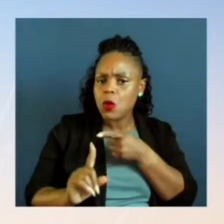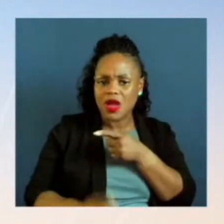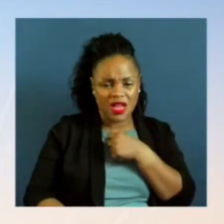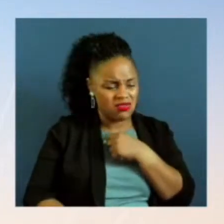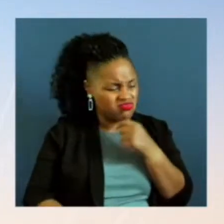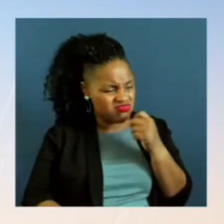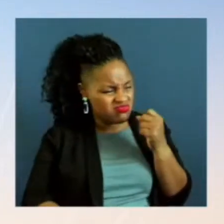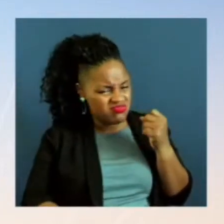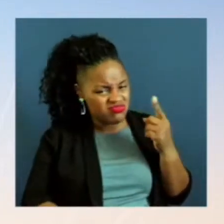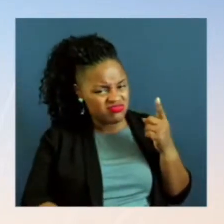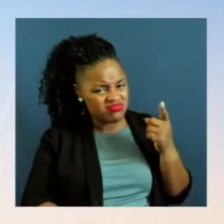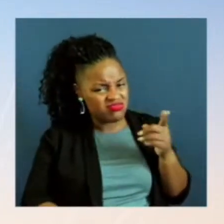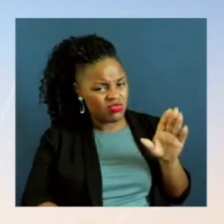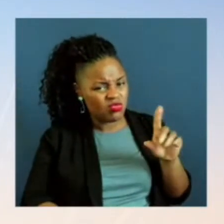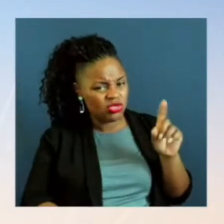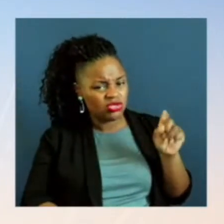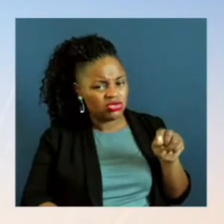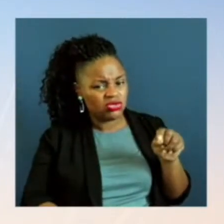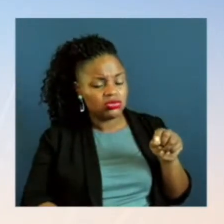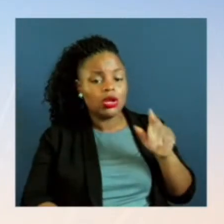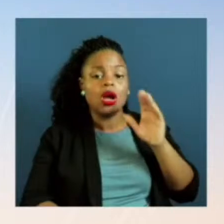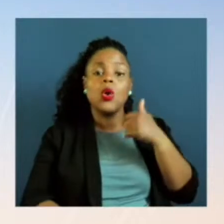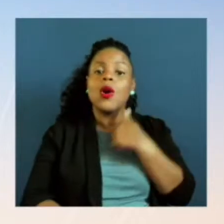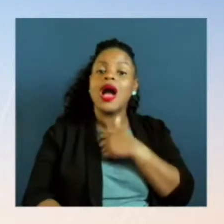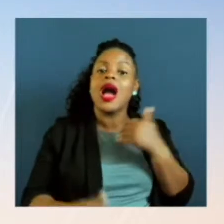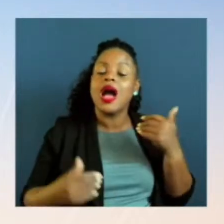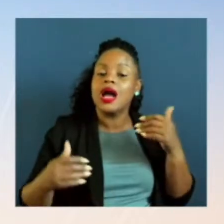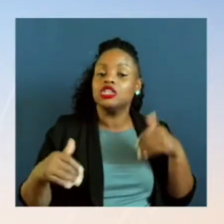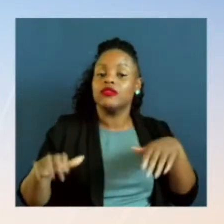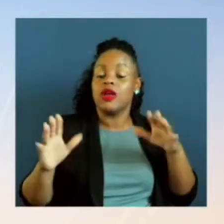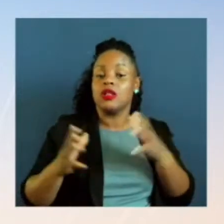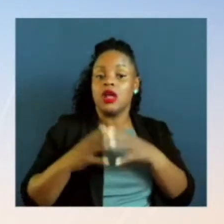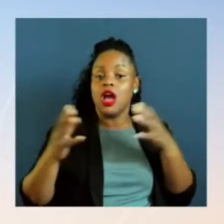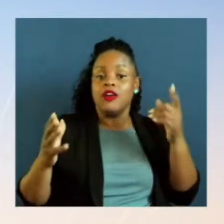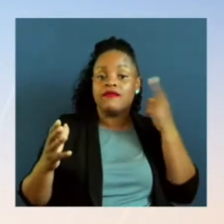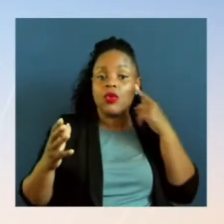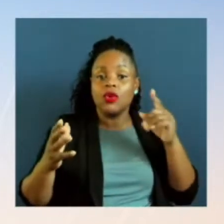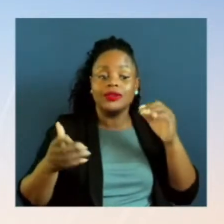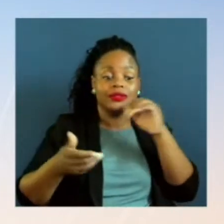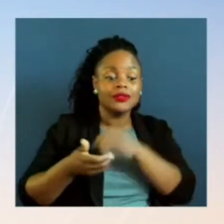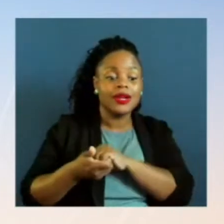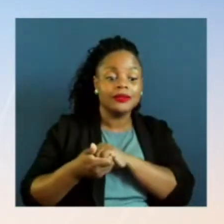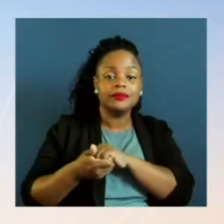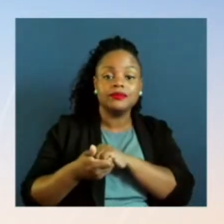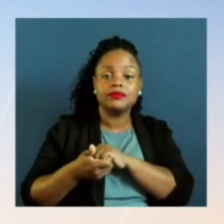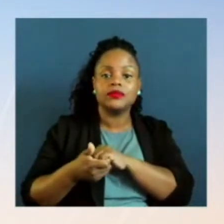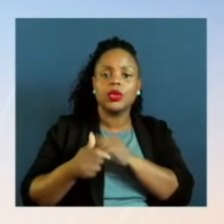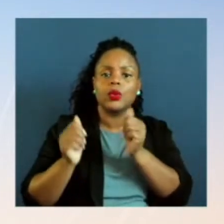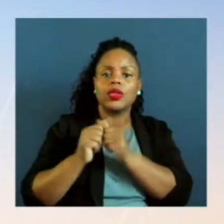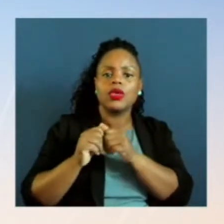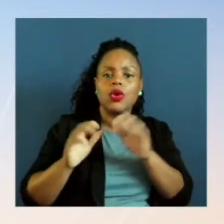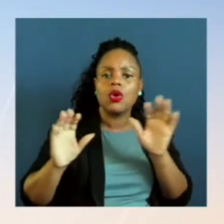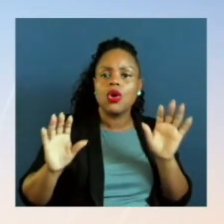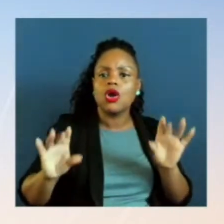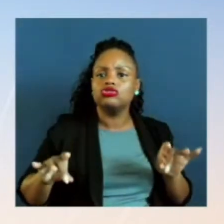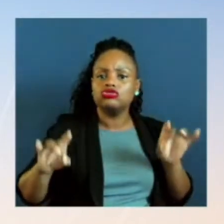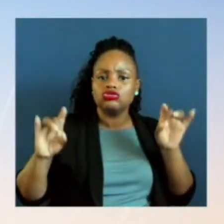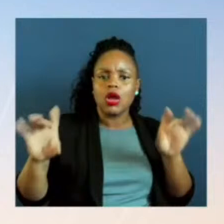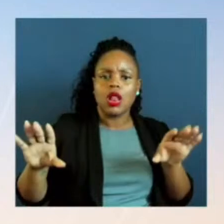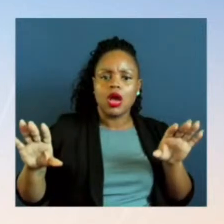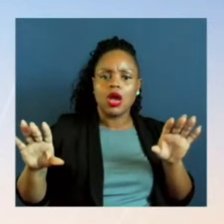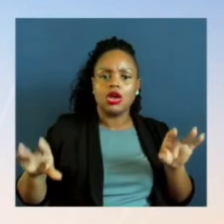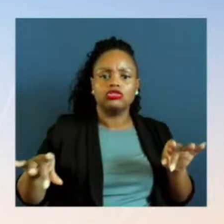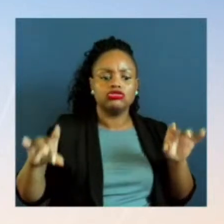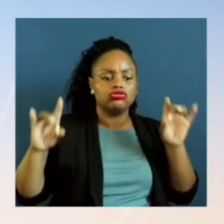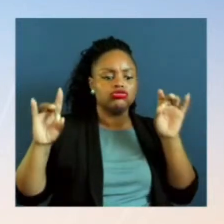this alliance, and including the lives of 41 Australians, and we've been left seemingly out of the loop during this withdrawal process. There hasn't been